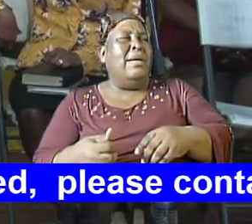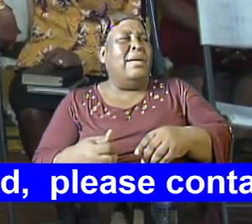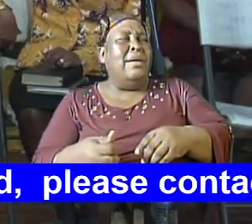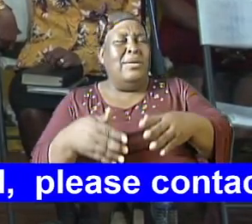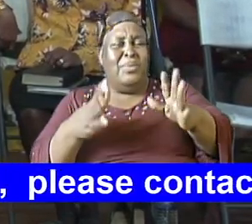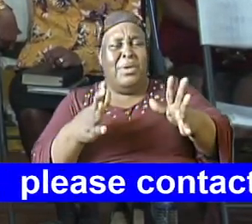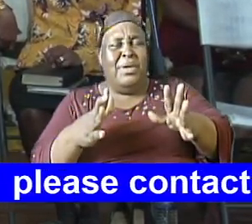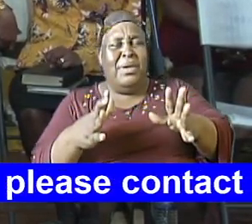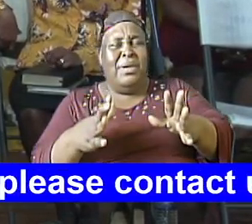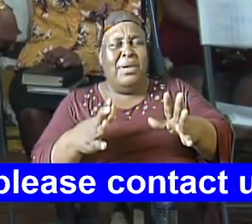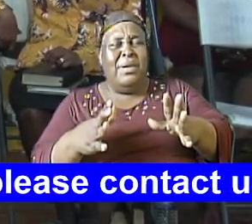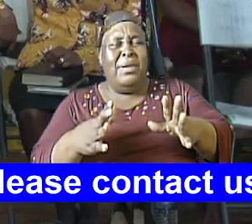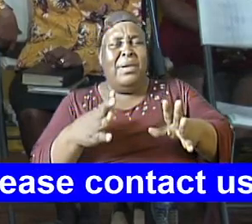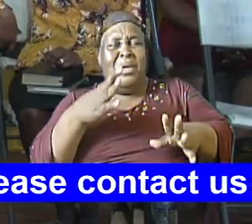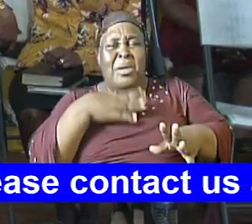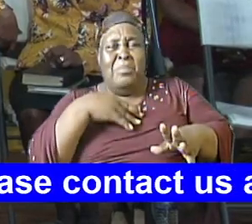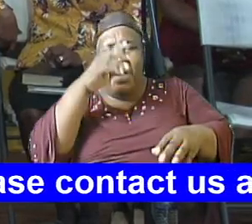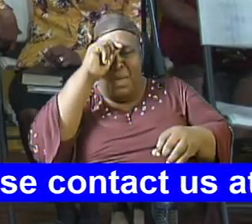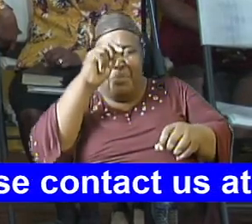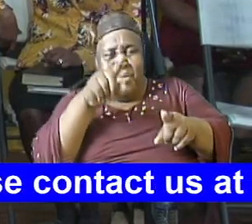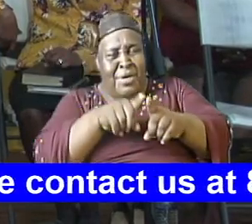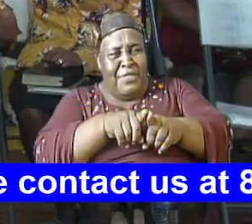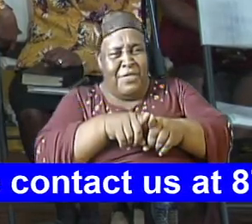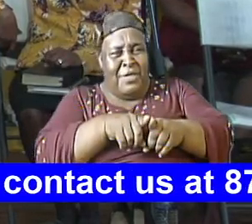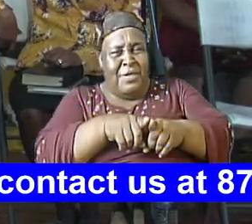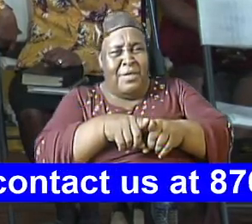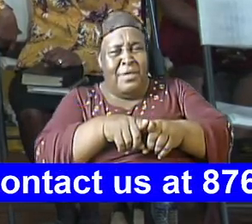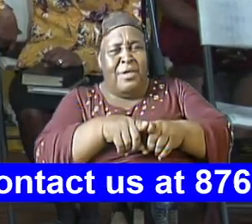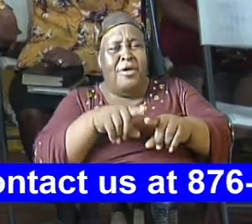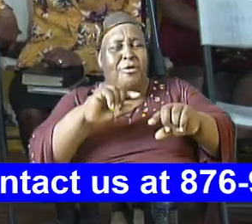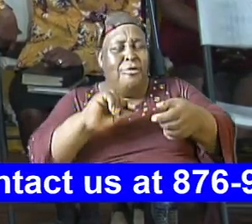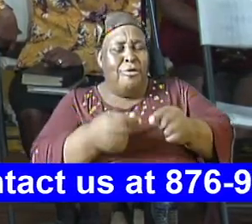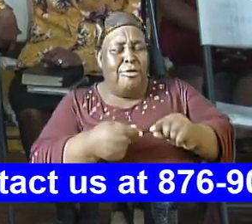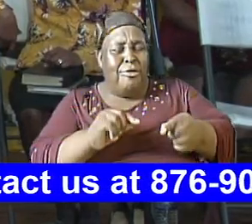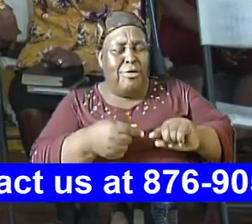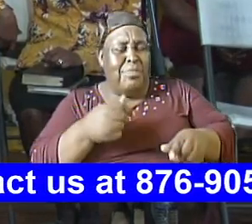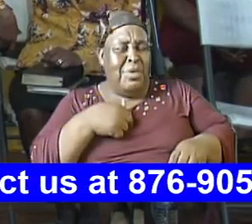offended you and you cannot forgive him.